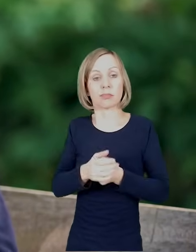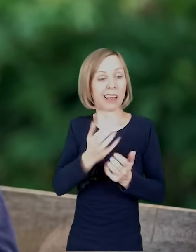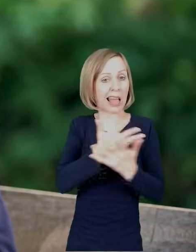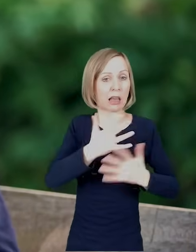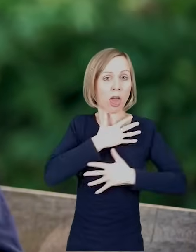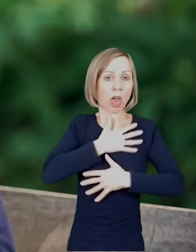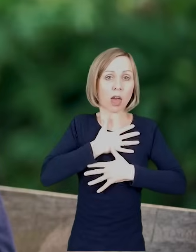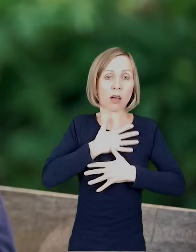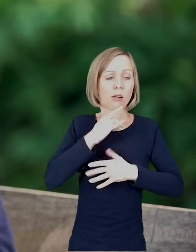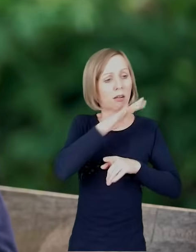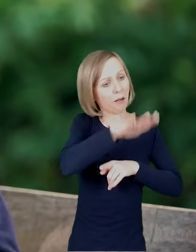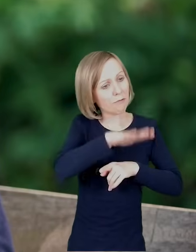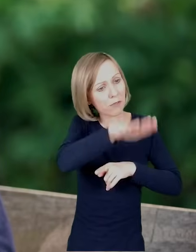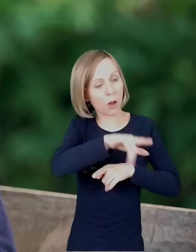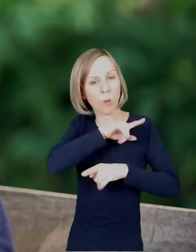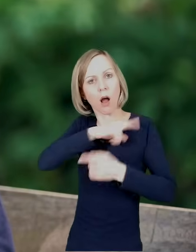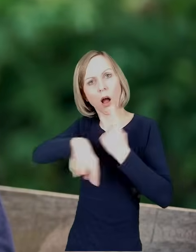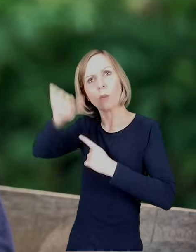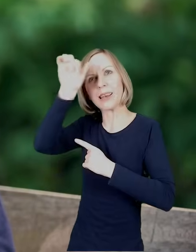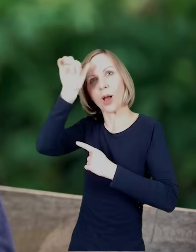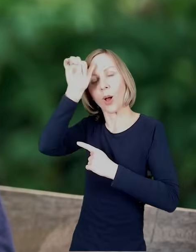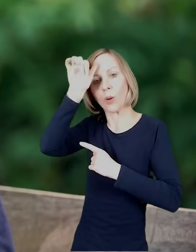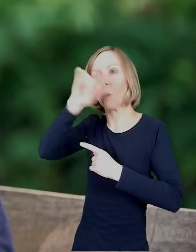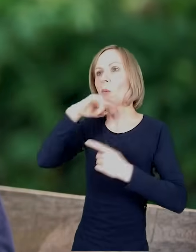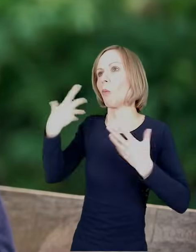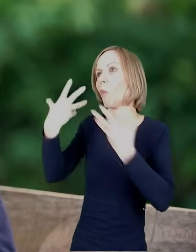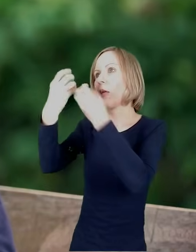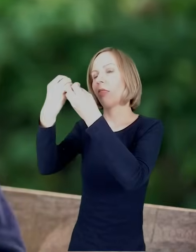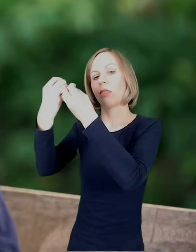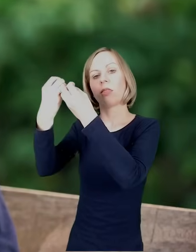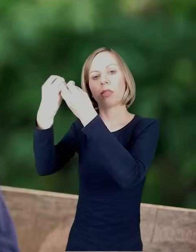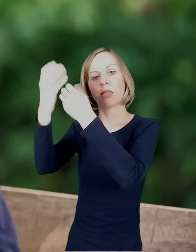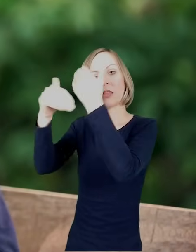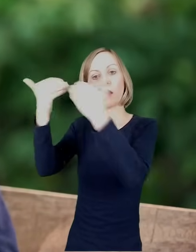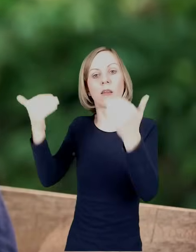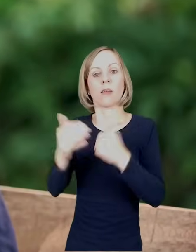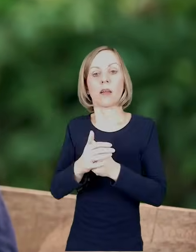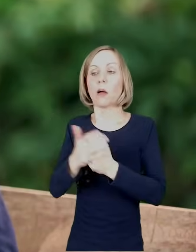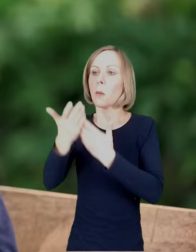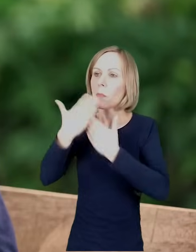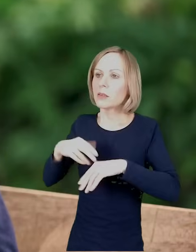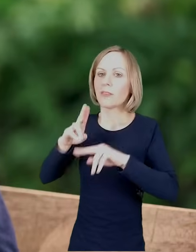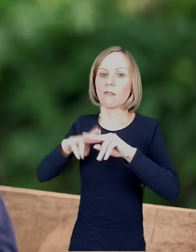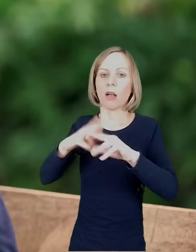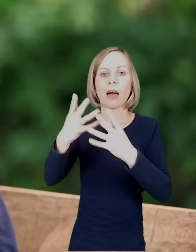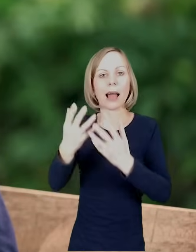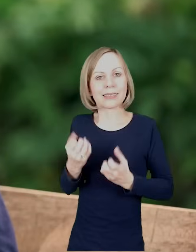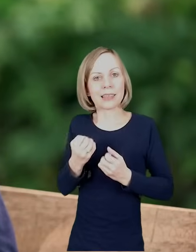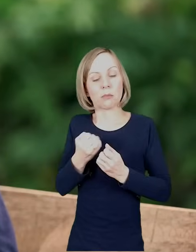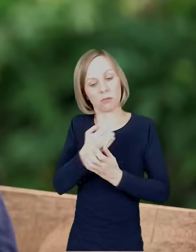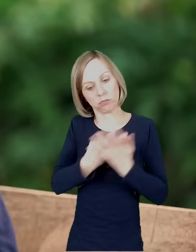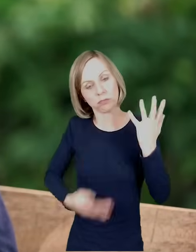that we are destined to enter into the joy of our Master. Merciful Father, accept these prayers for the sake